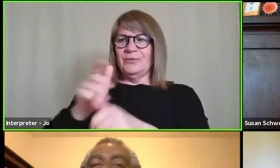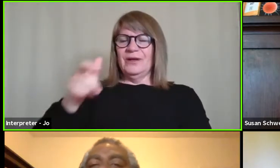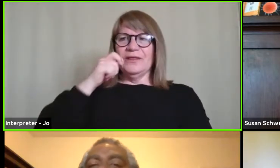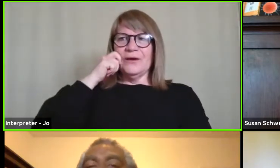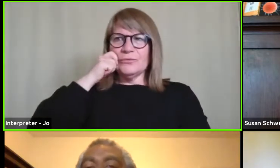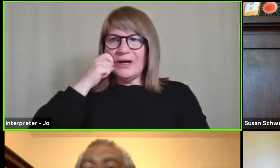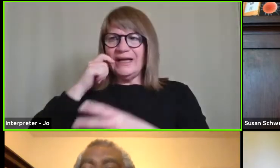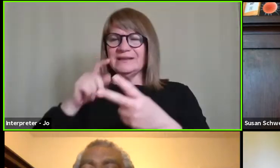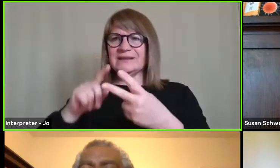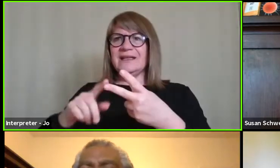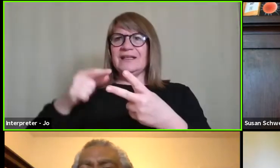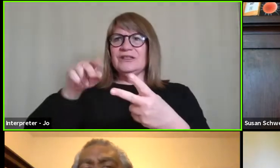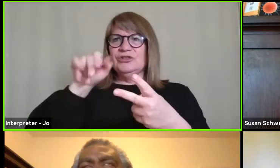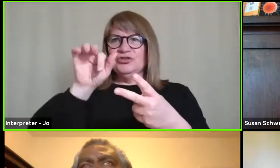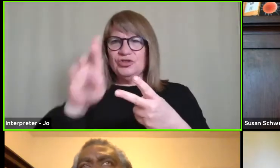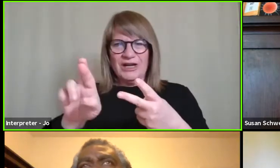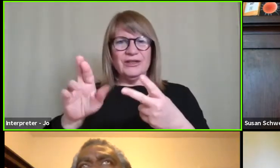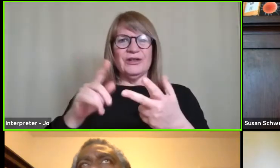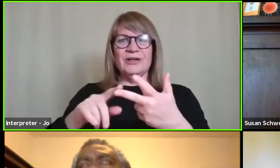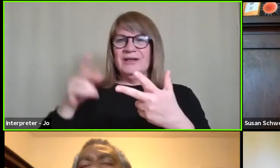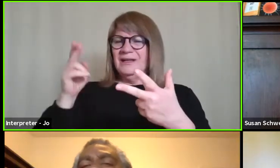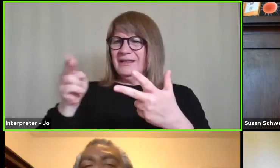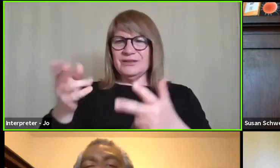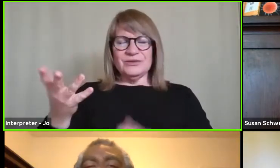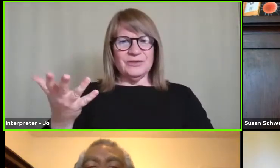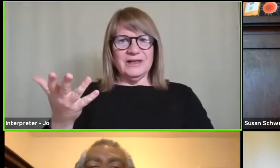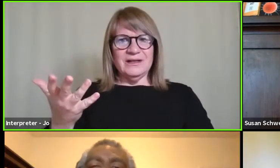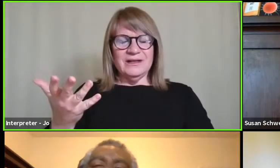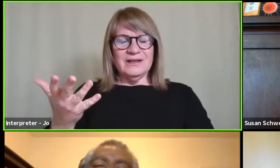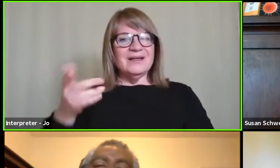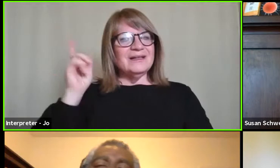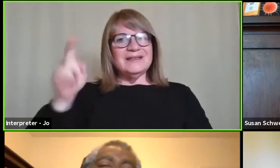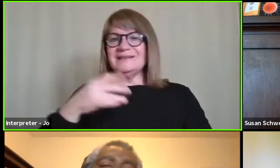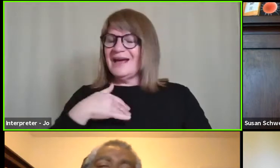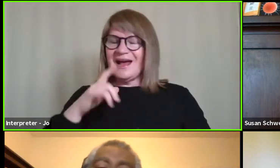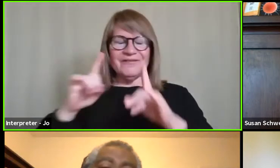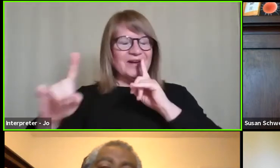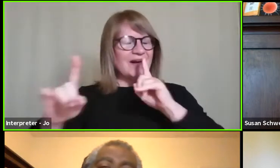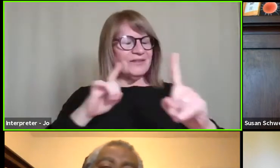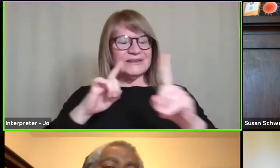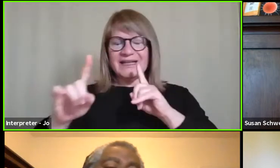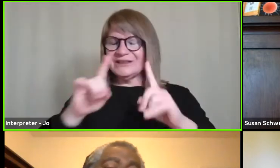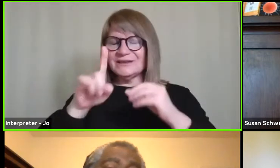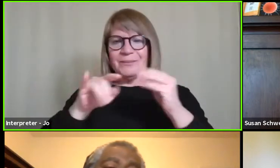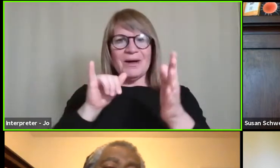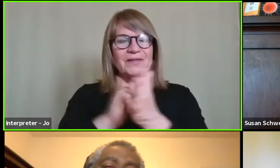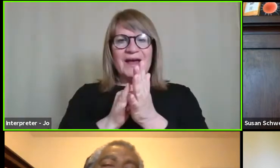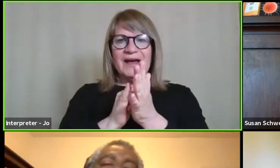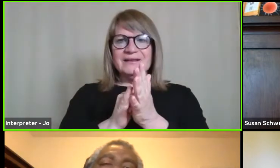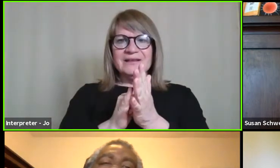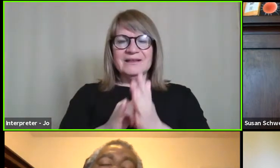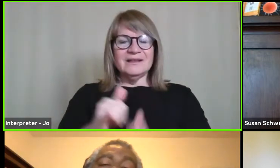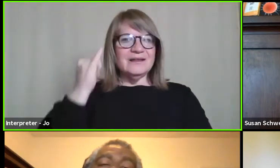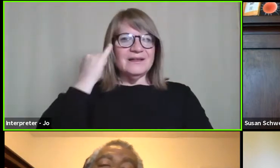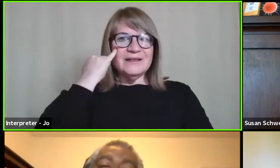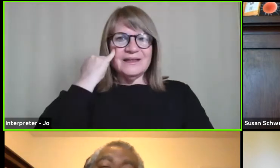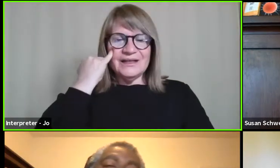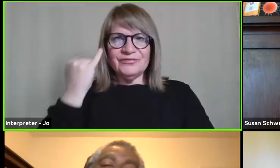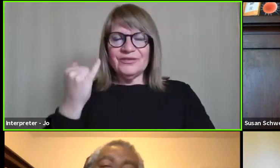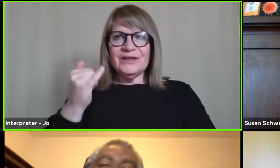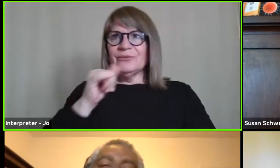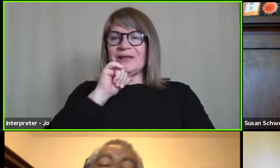within education and without having conversations there is absolutely no chance of withstanding the seductive power of these